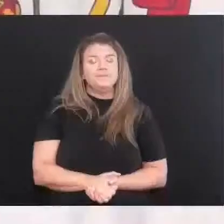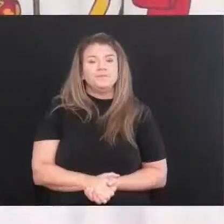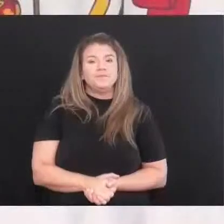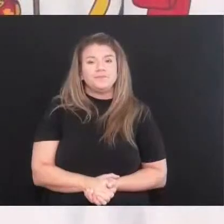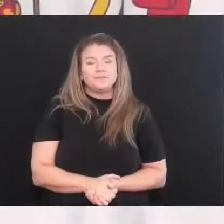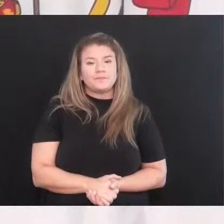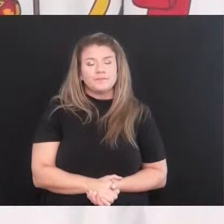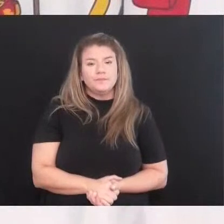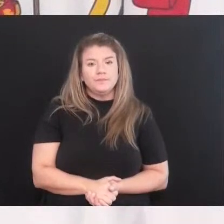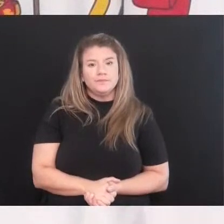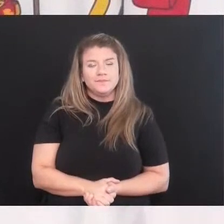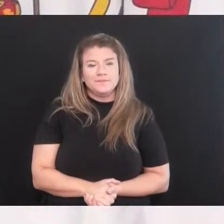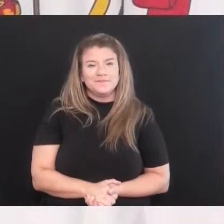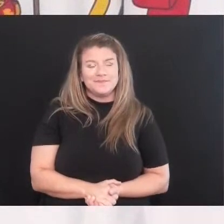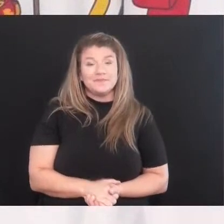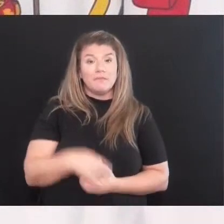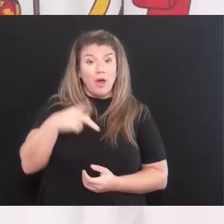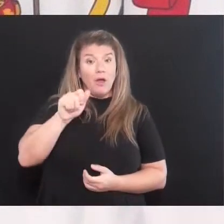Paul,